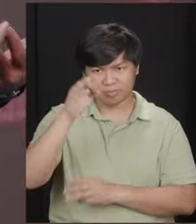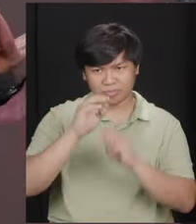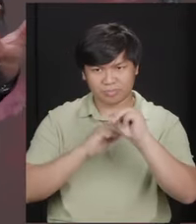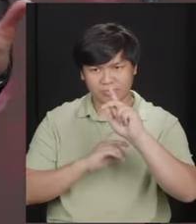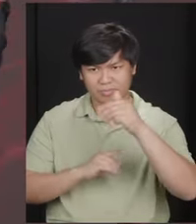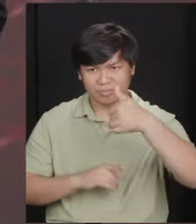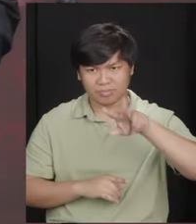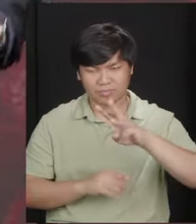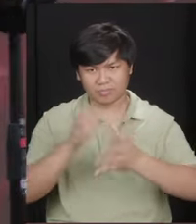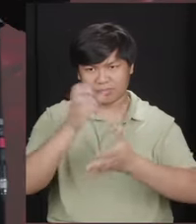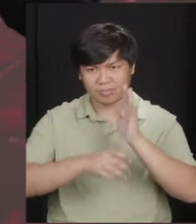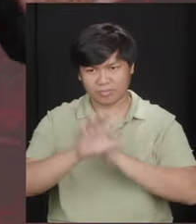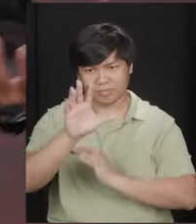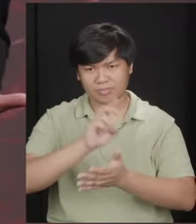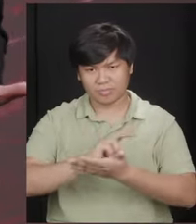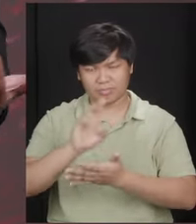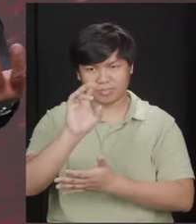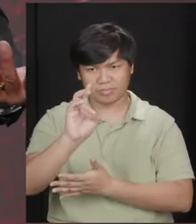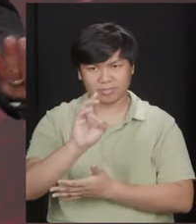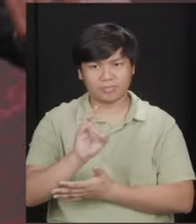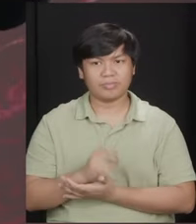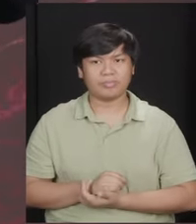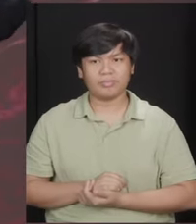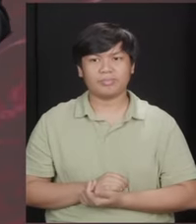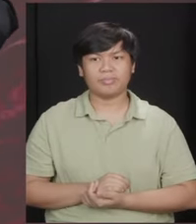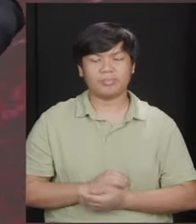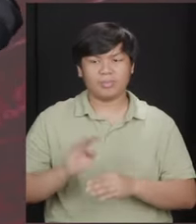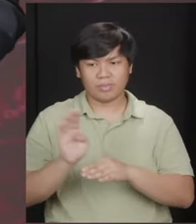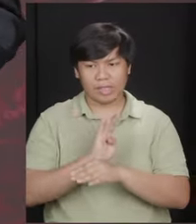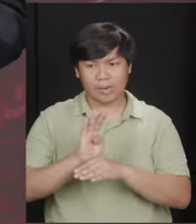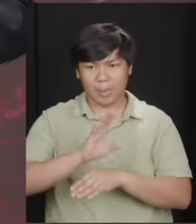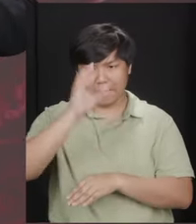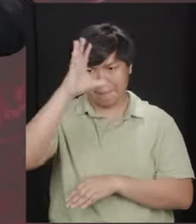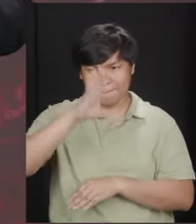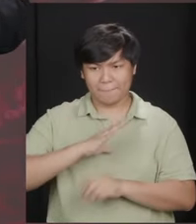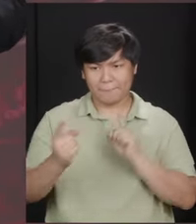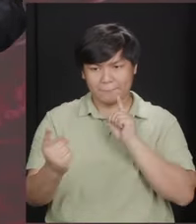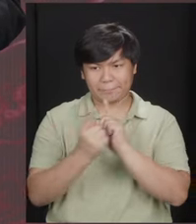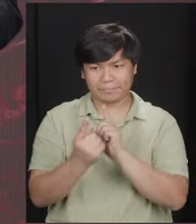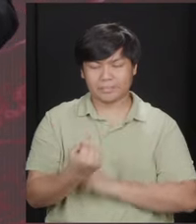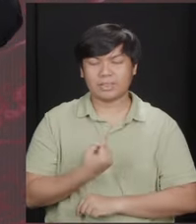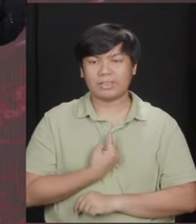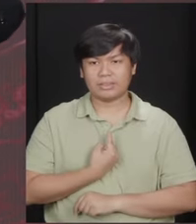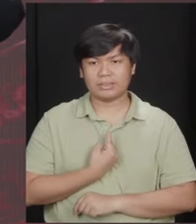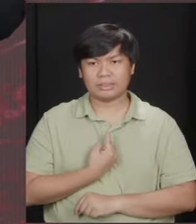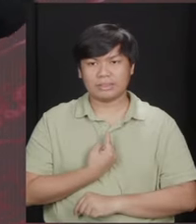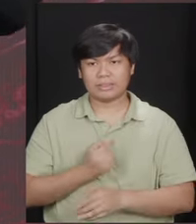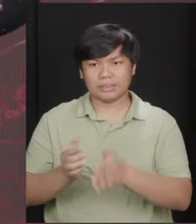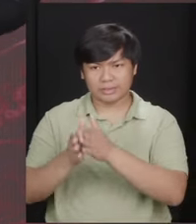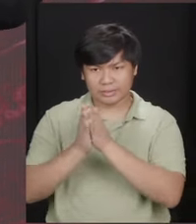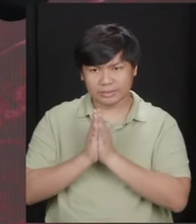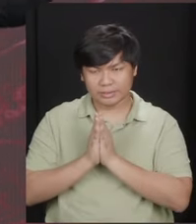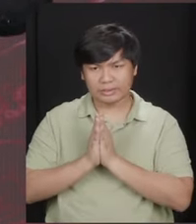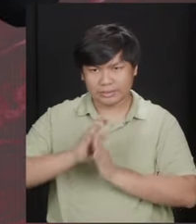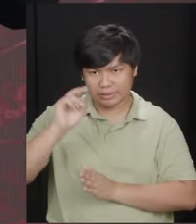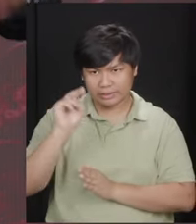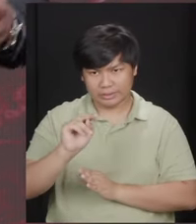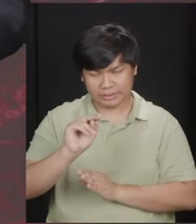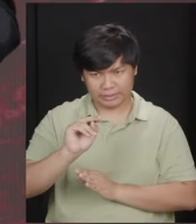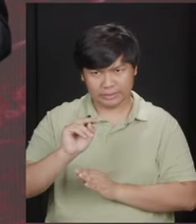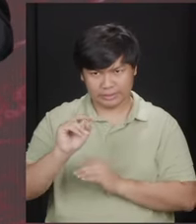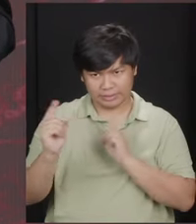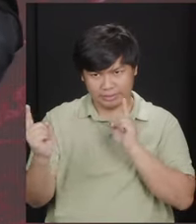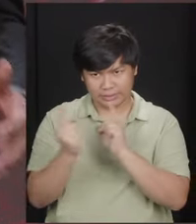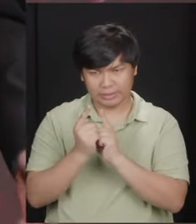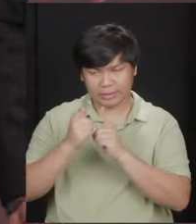Matthew 5-7. Again, without betraying confidence, a businessman approached me and pleaded for an urgent meeting right after